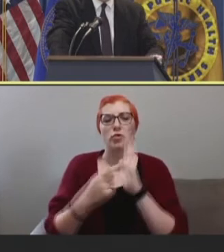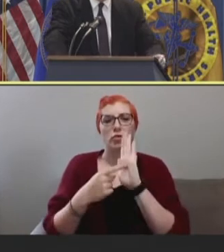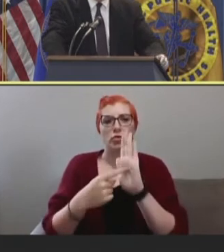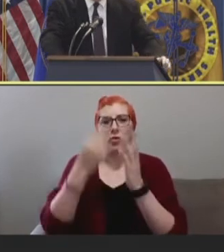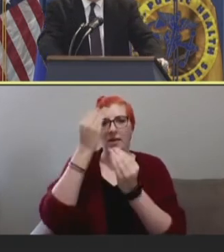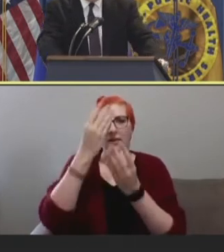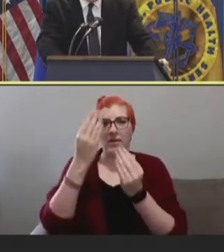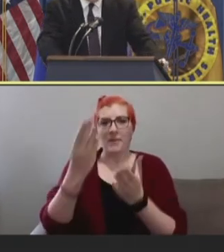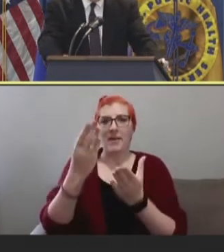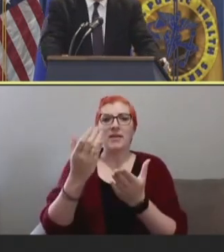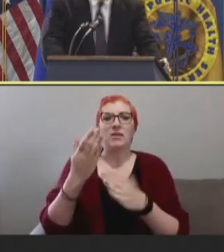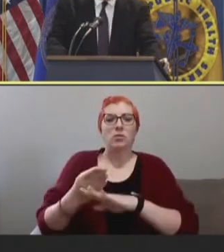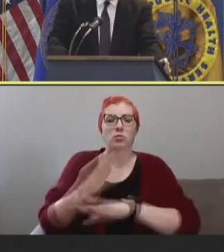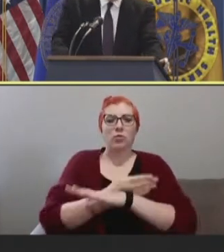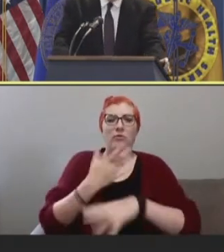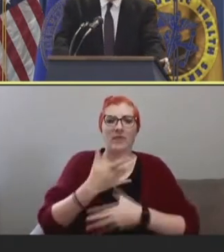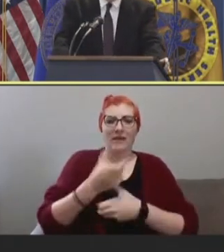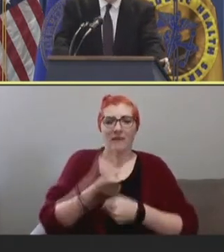provider.